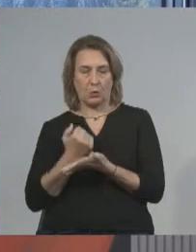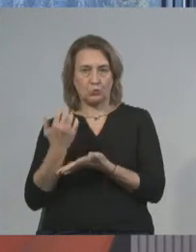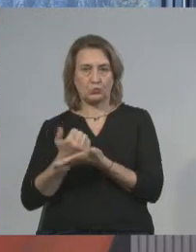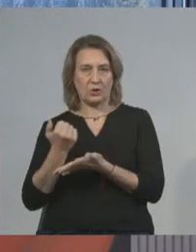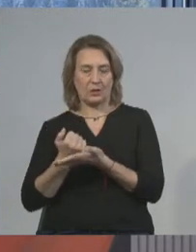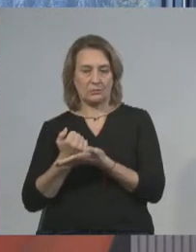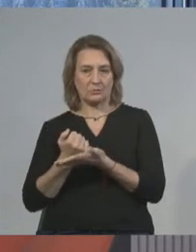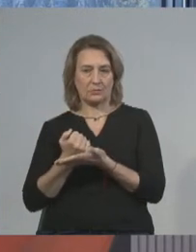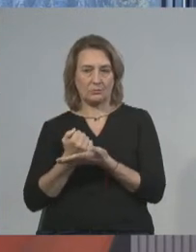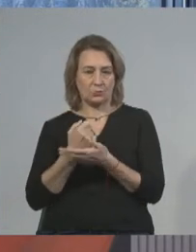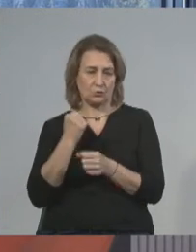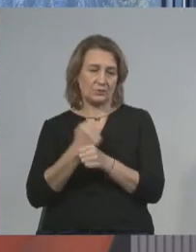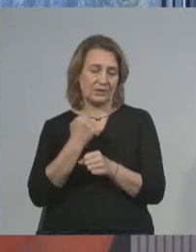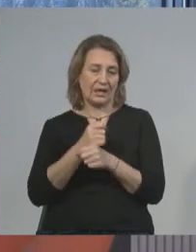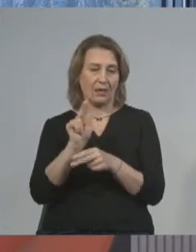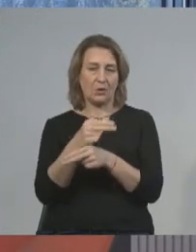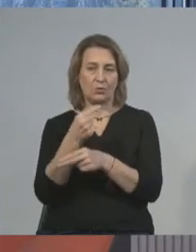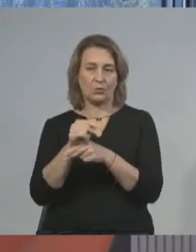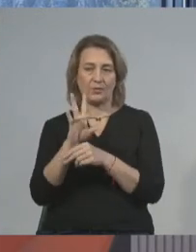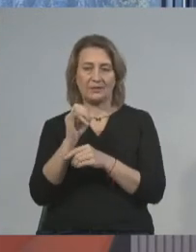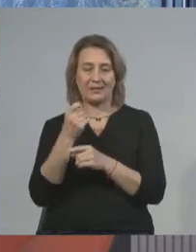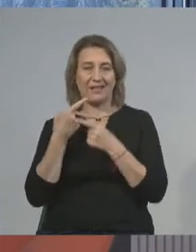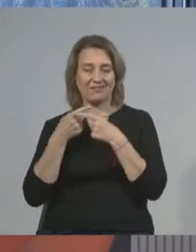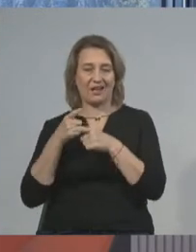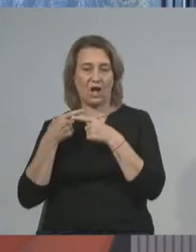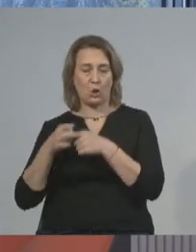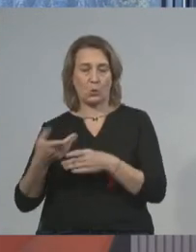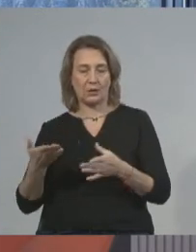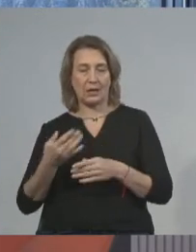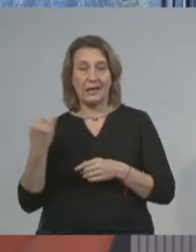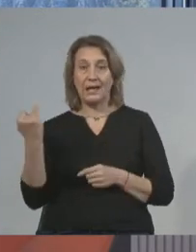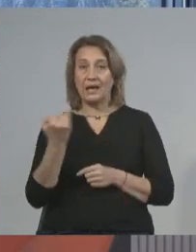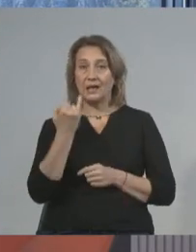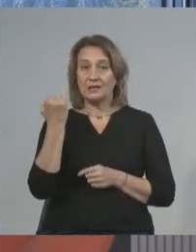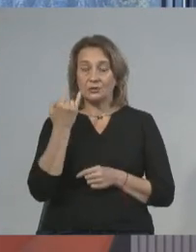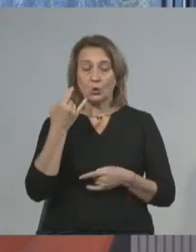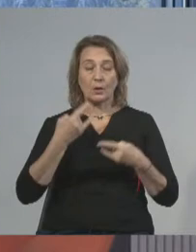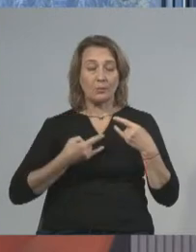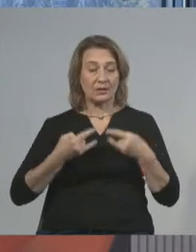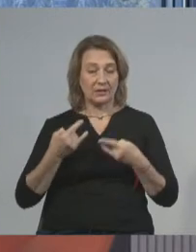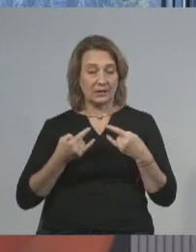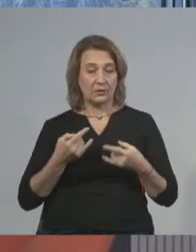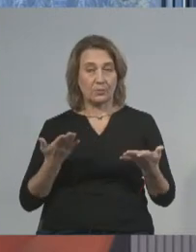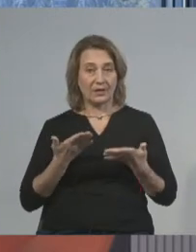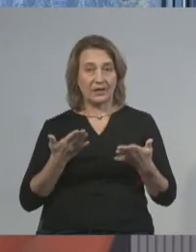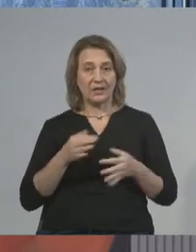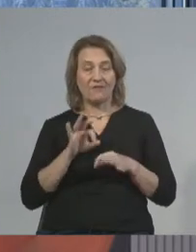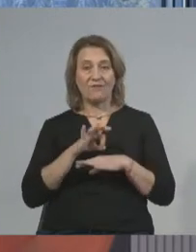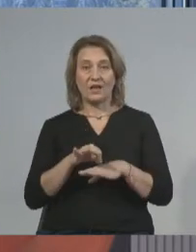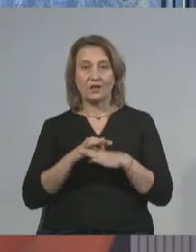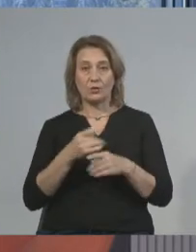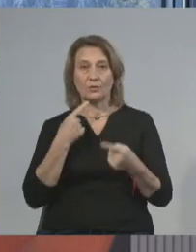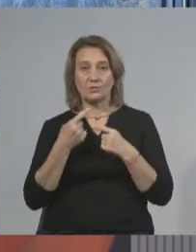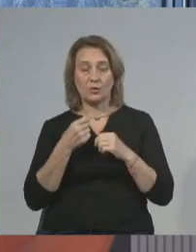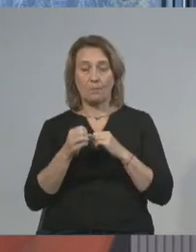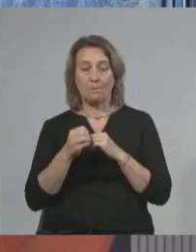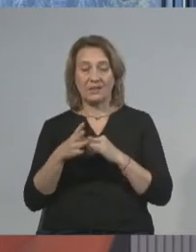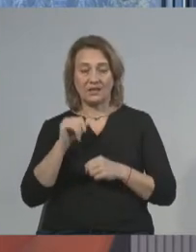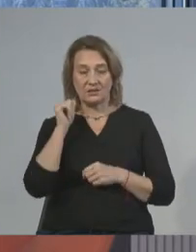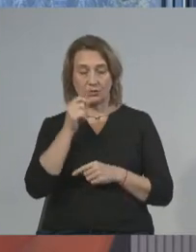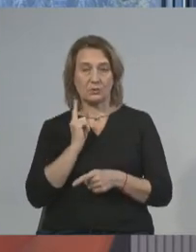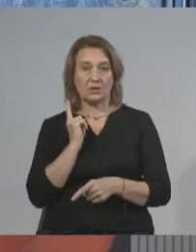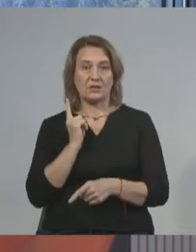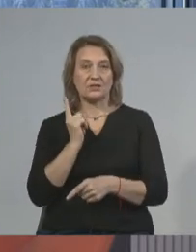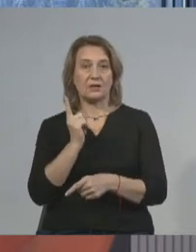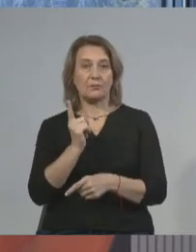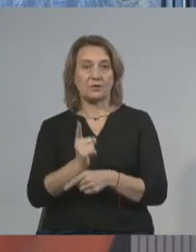1960s or 1970s then it still and it's it can still work uh